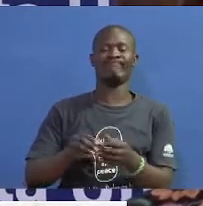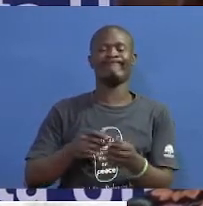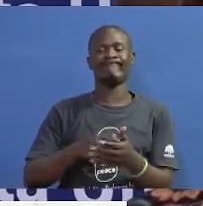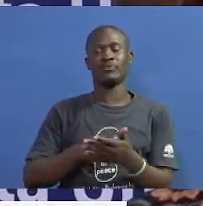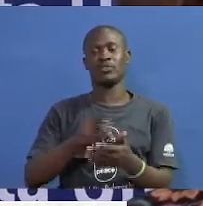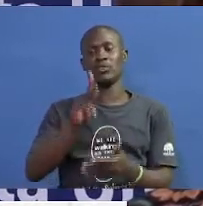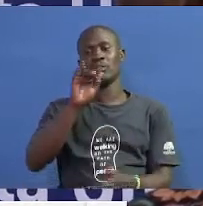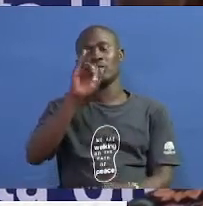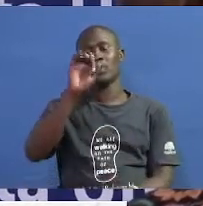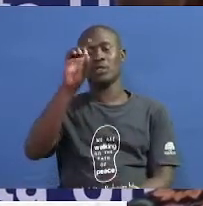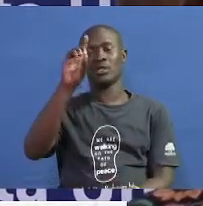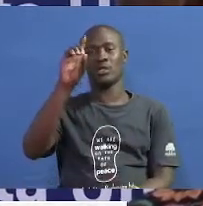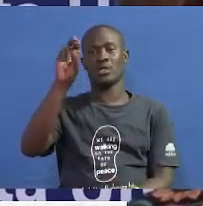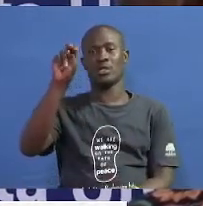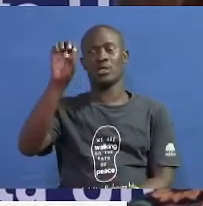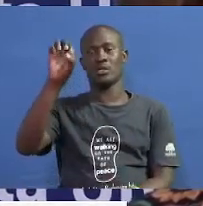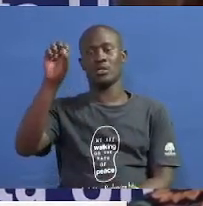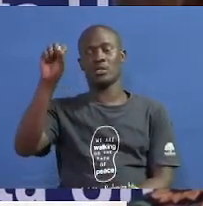kidney stones,